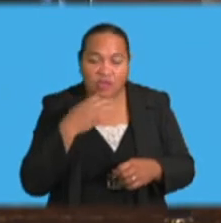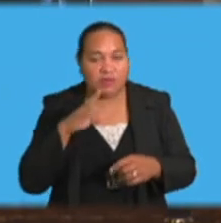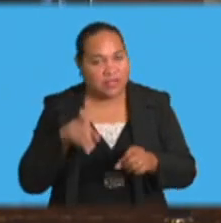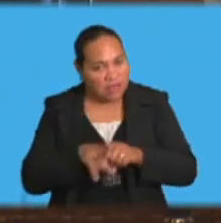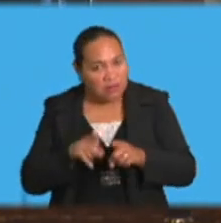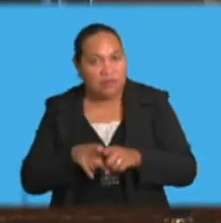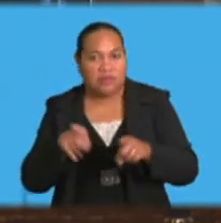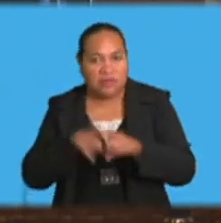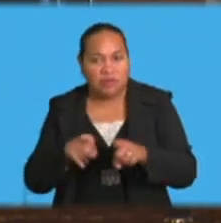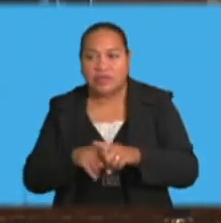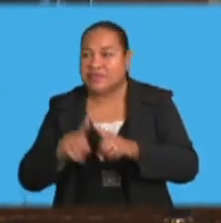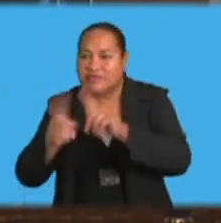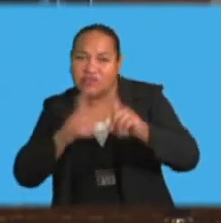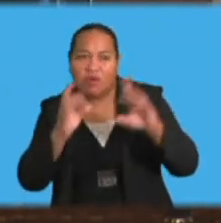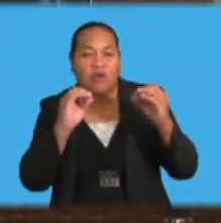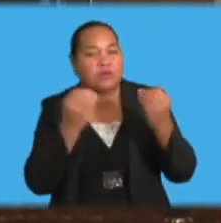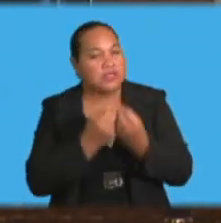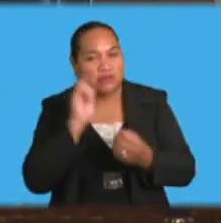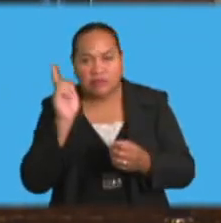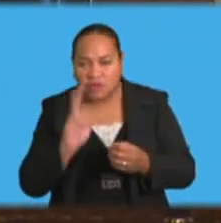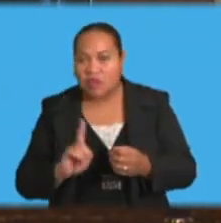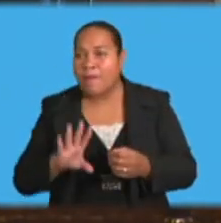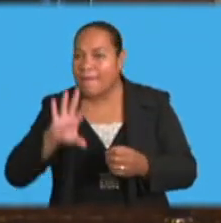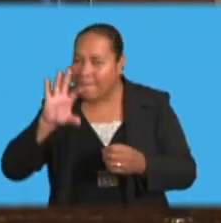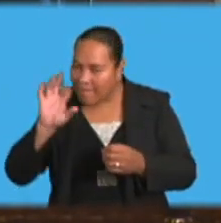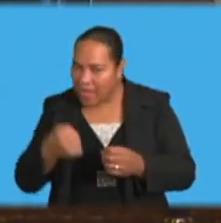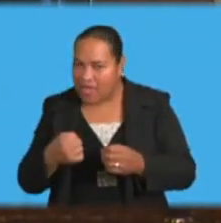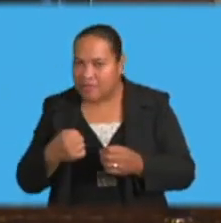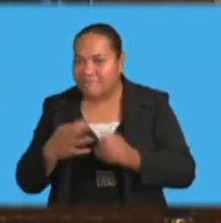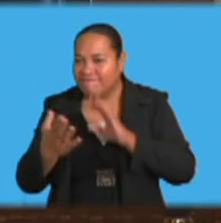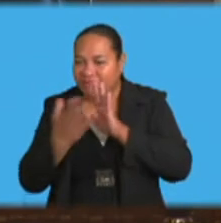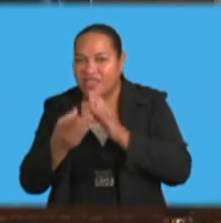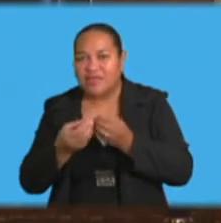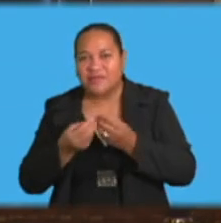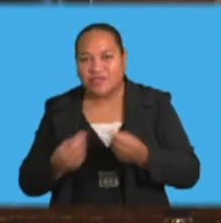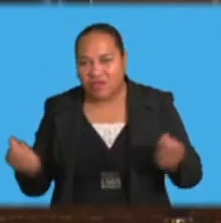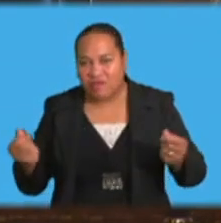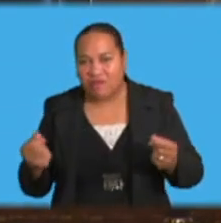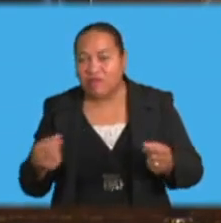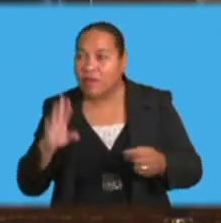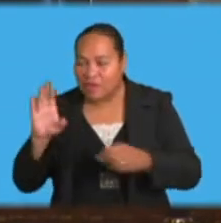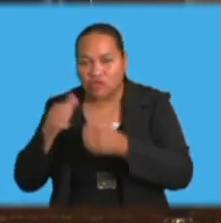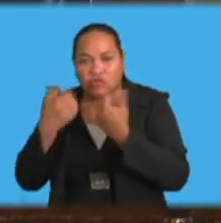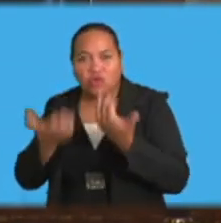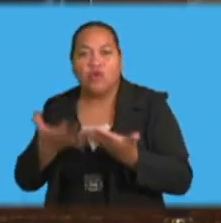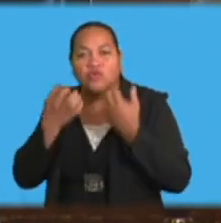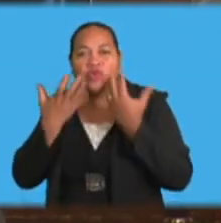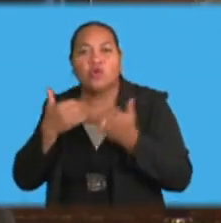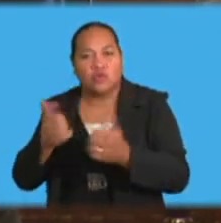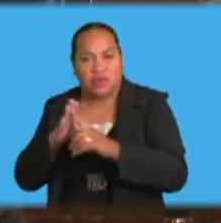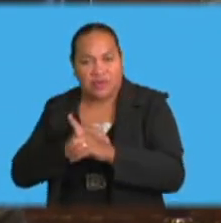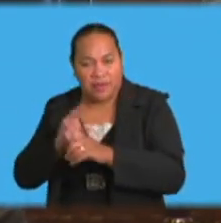consistently with enterprises that this should be addressed within all employers. Young people should be given safe and